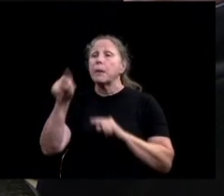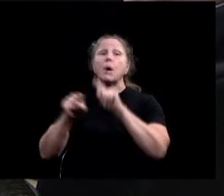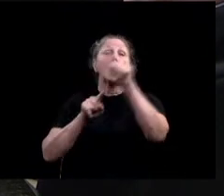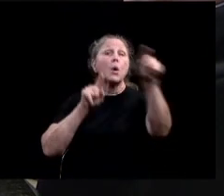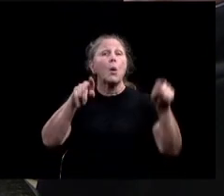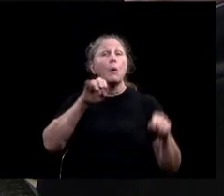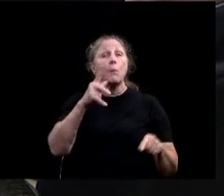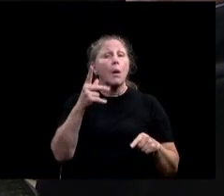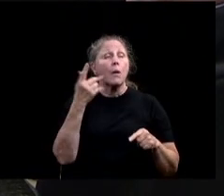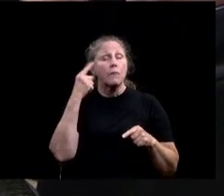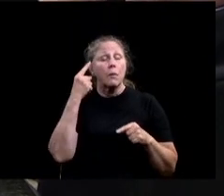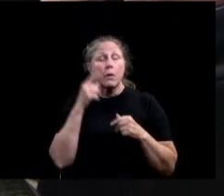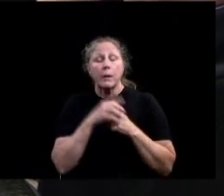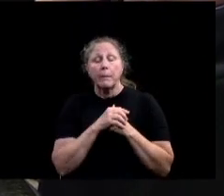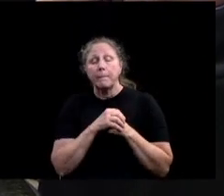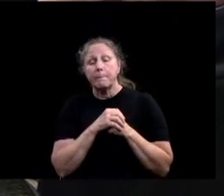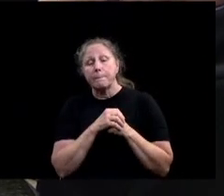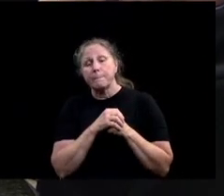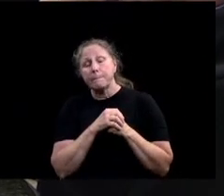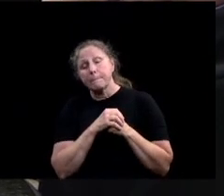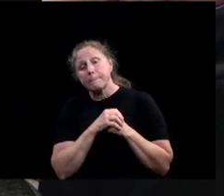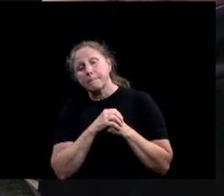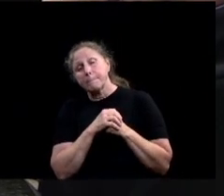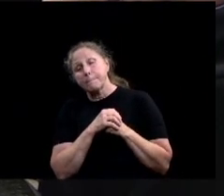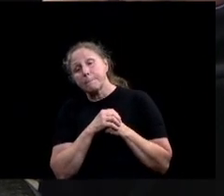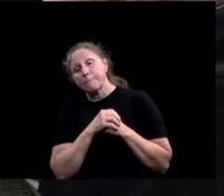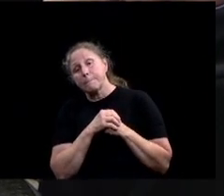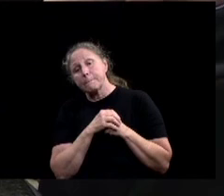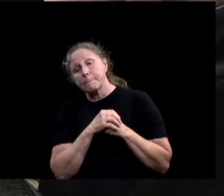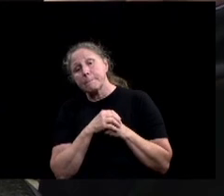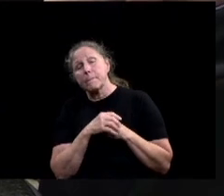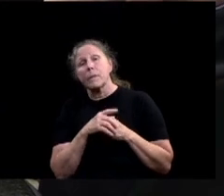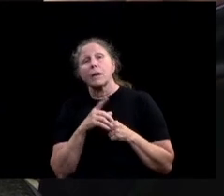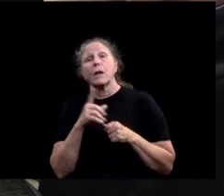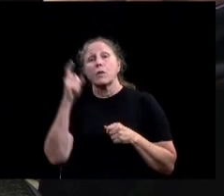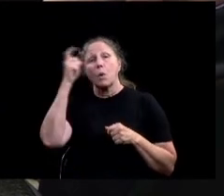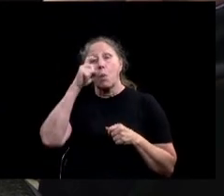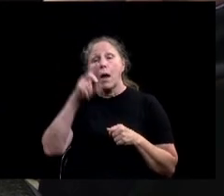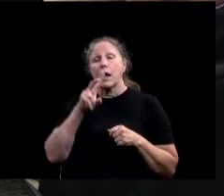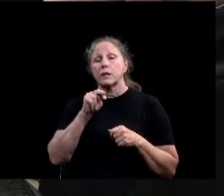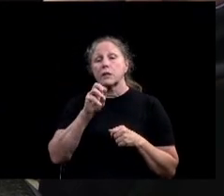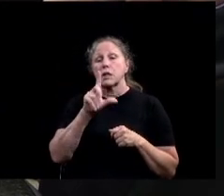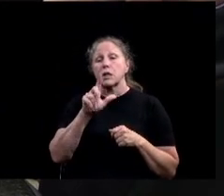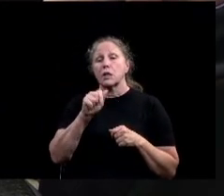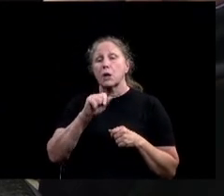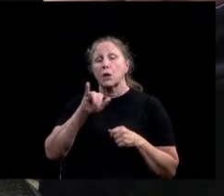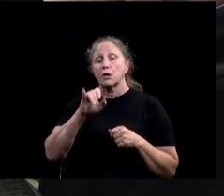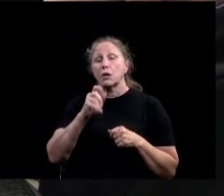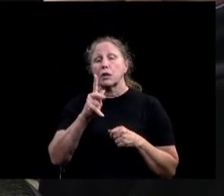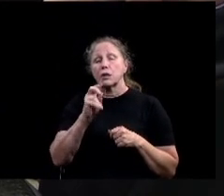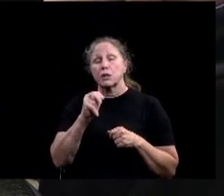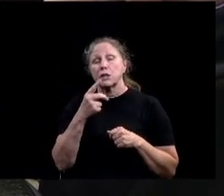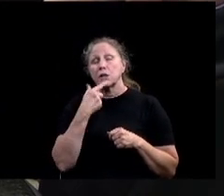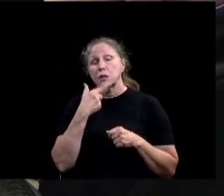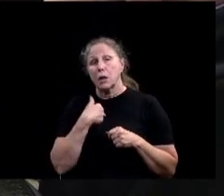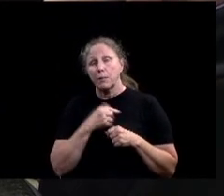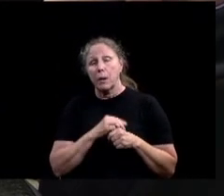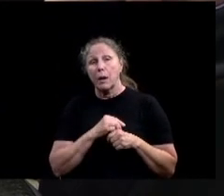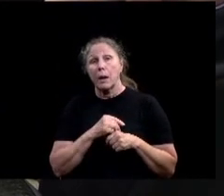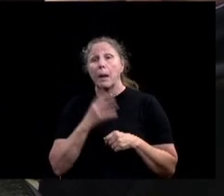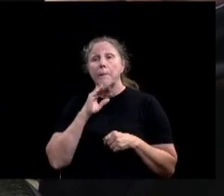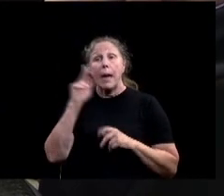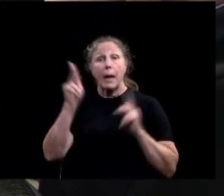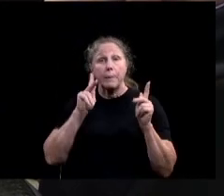wise Noah Jackson told me one time, the way you get bad people out of parks is you put good people in parks.